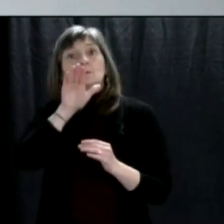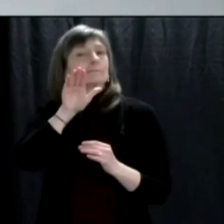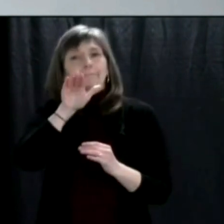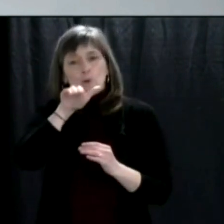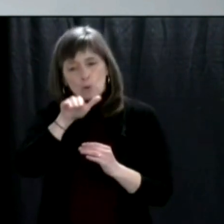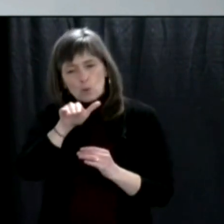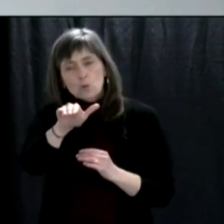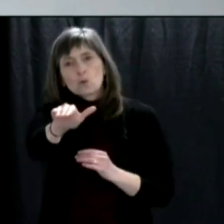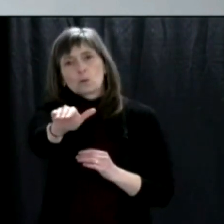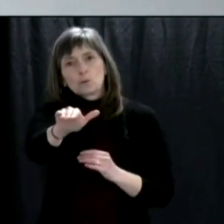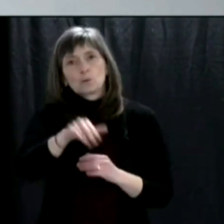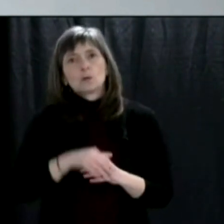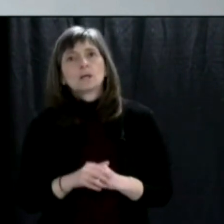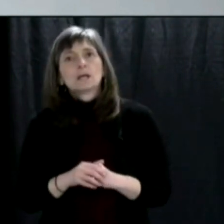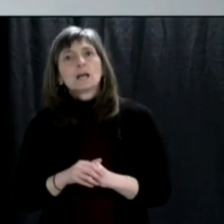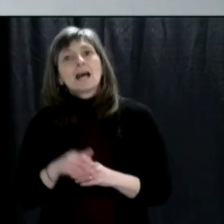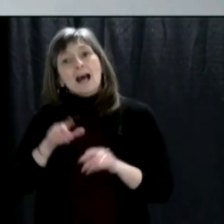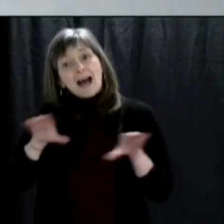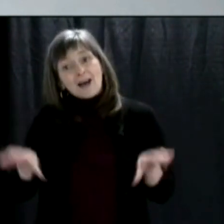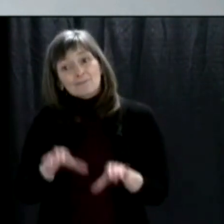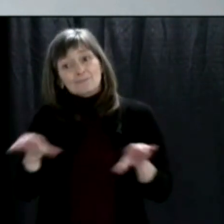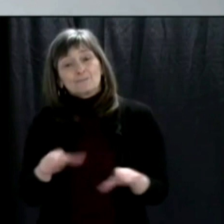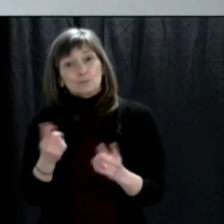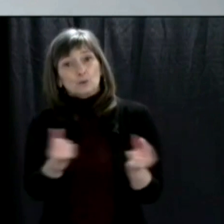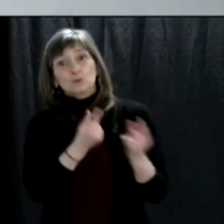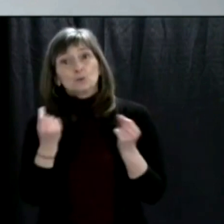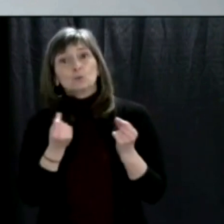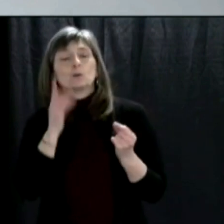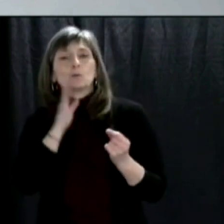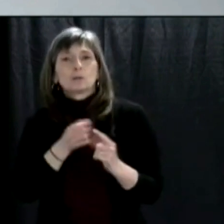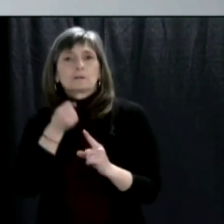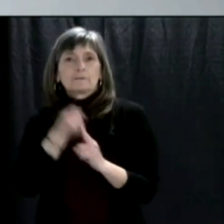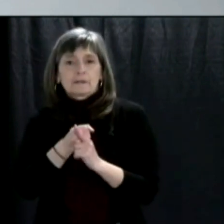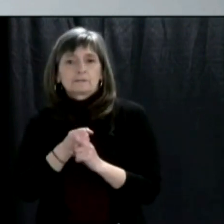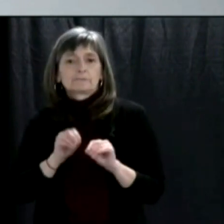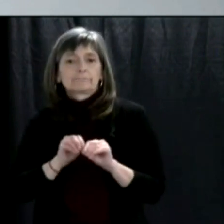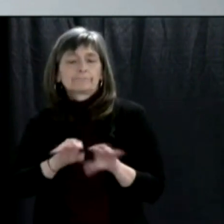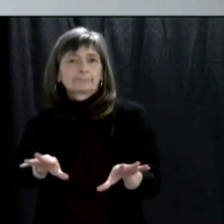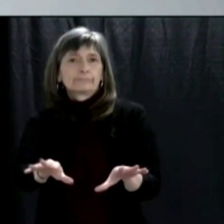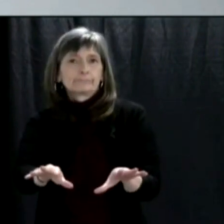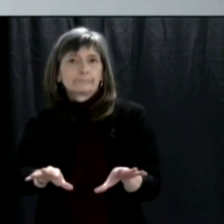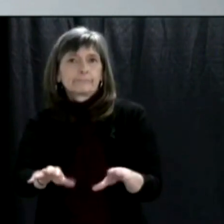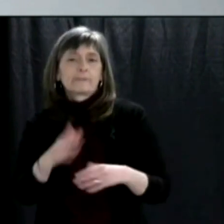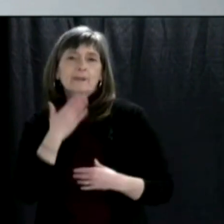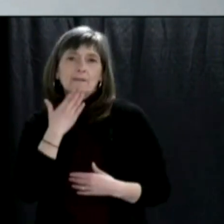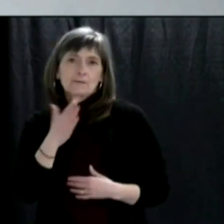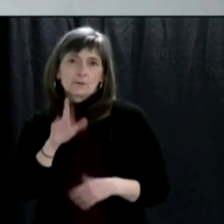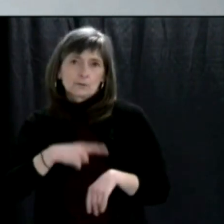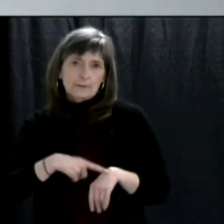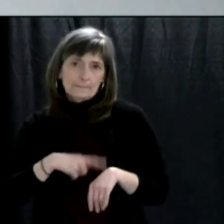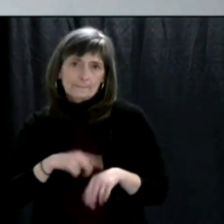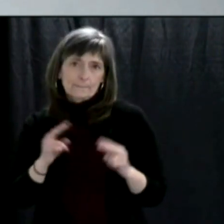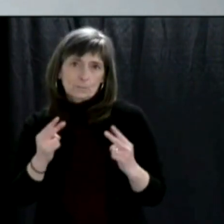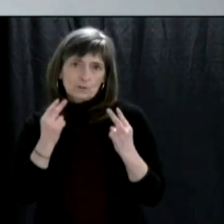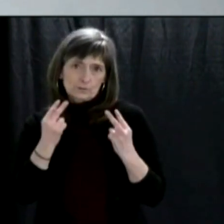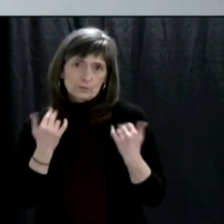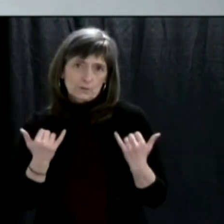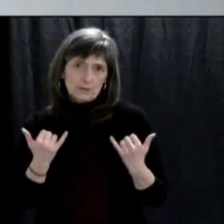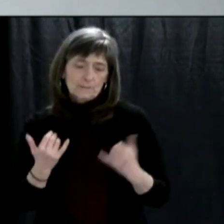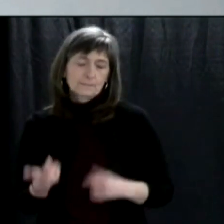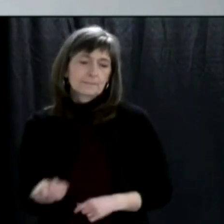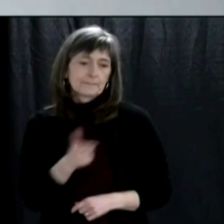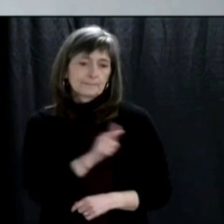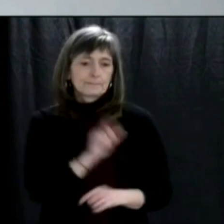impact on how COVID-19 progresses in our province. And I thank you for the time, your time today. Back